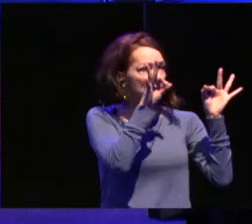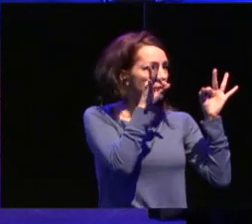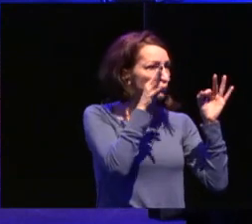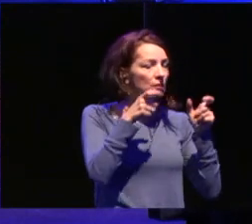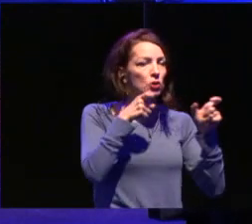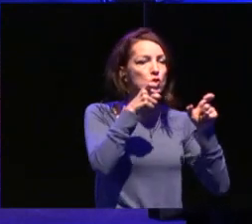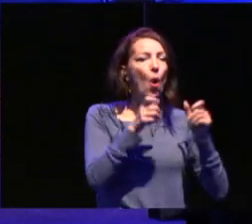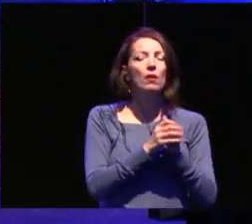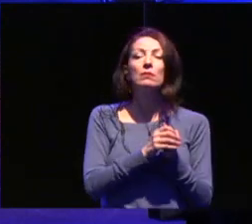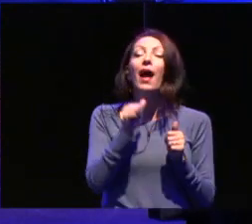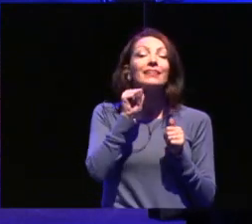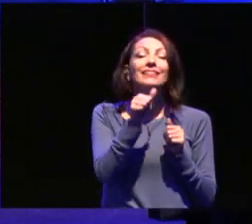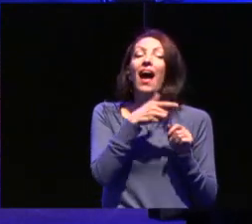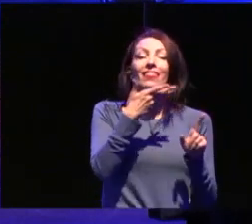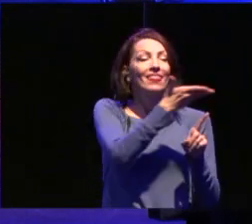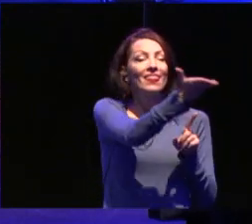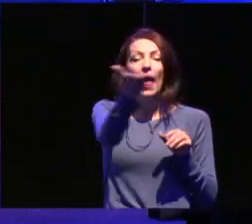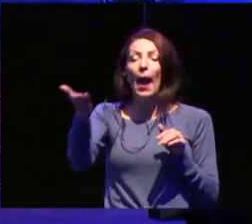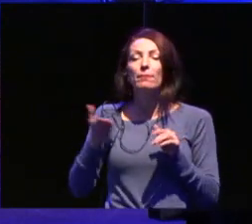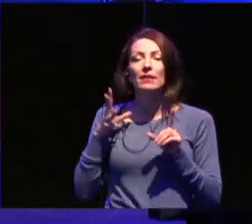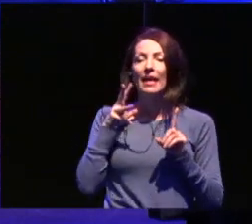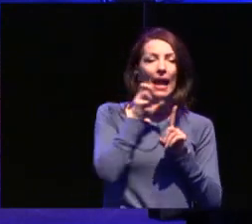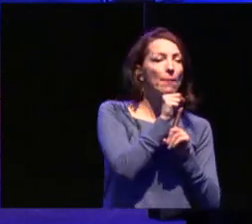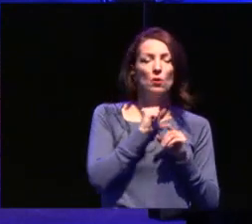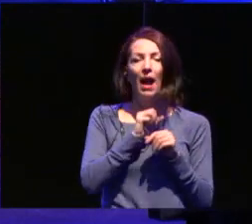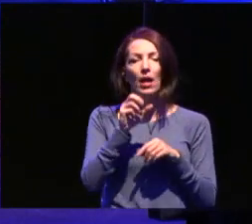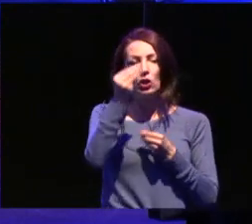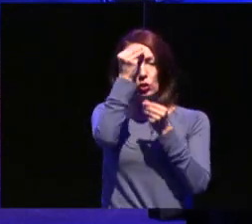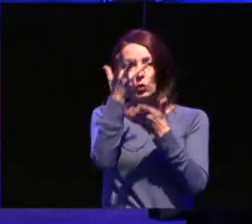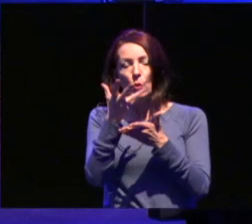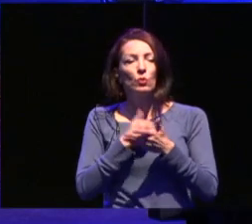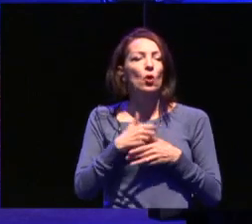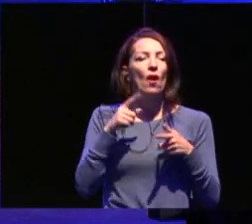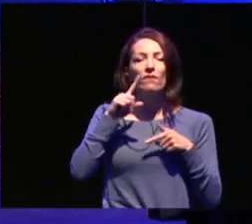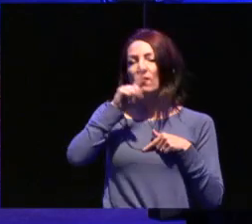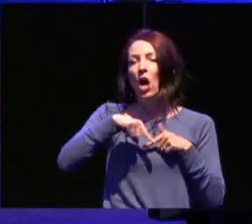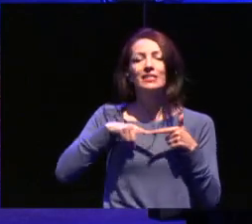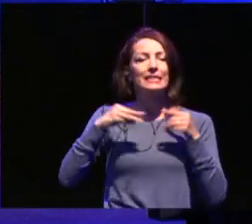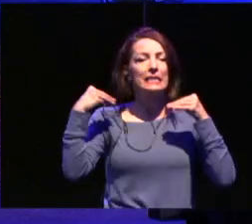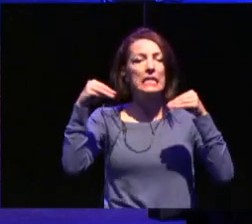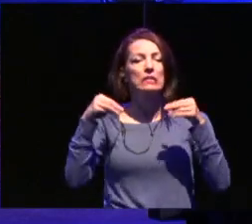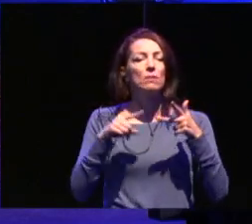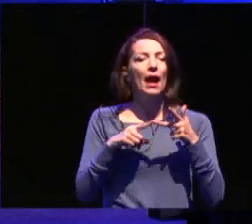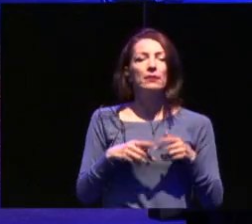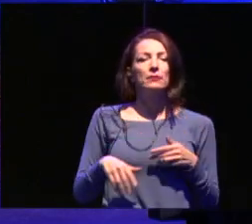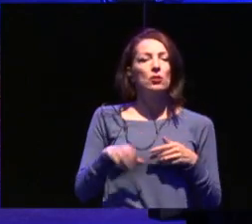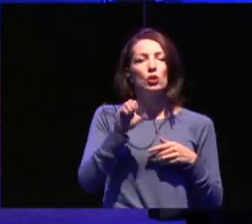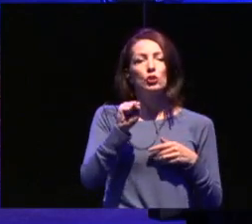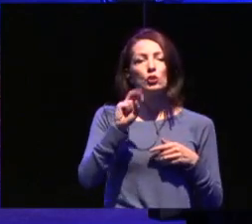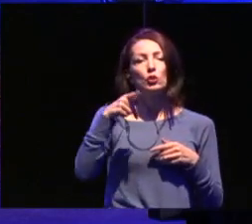not even them. It's just what they've been captured by, the news. They're captured by the media. They're captured by false teachings. They're captured by superstition.